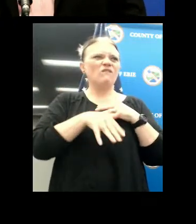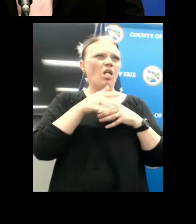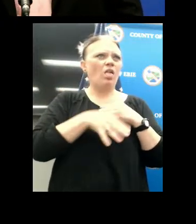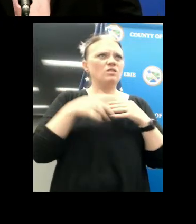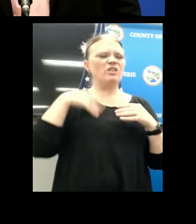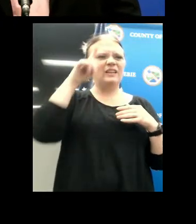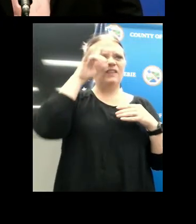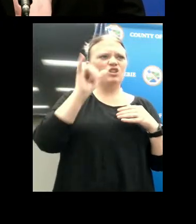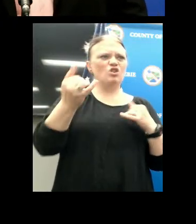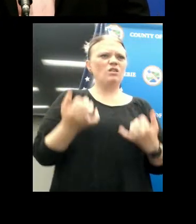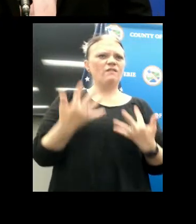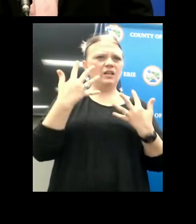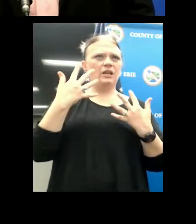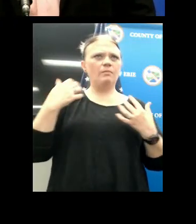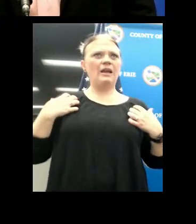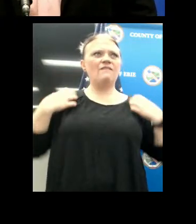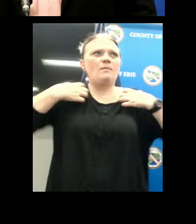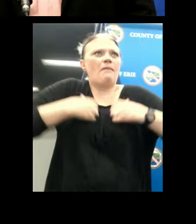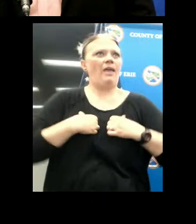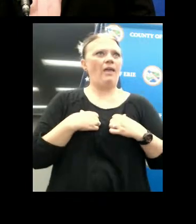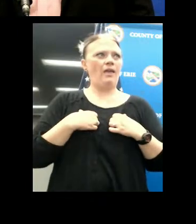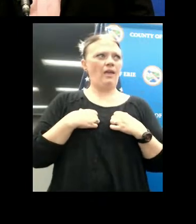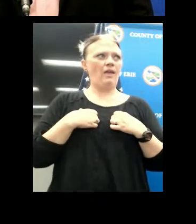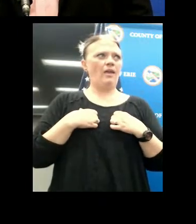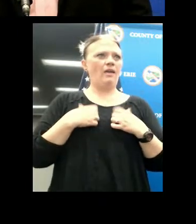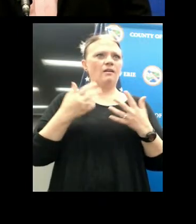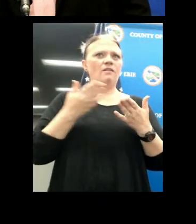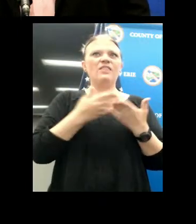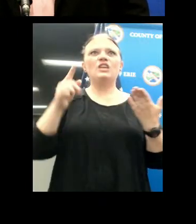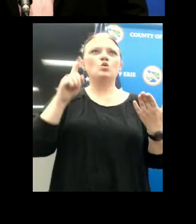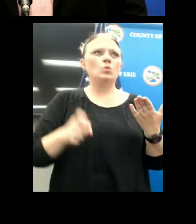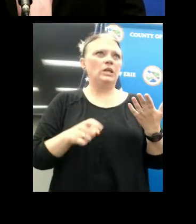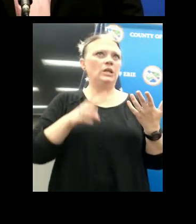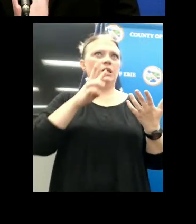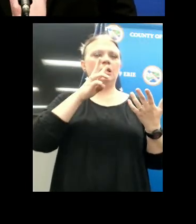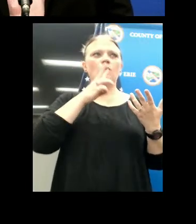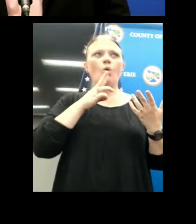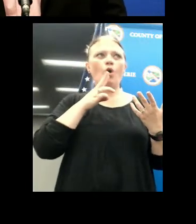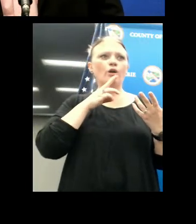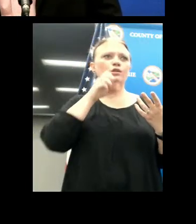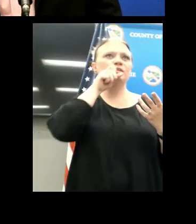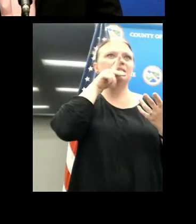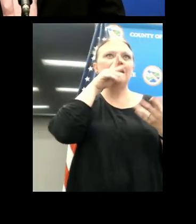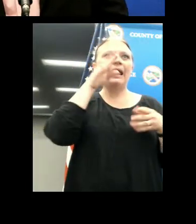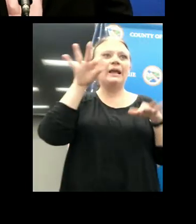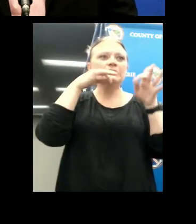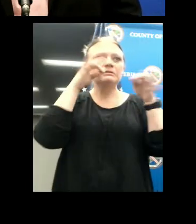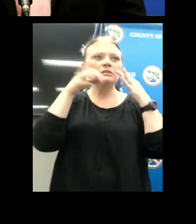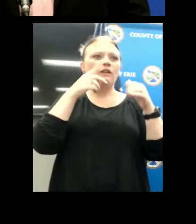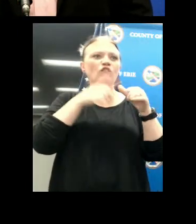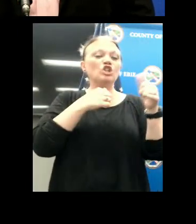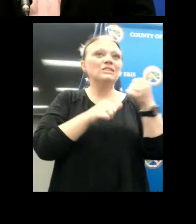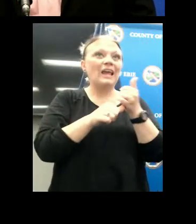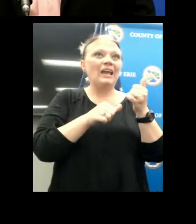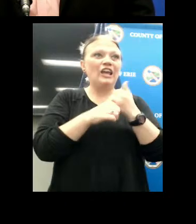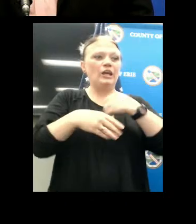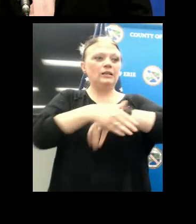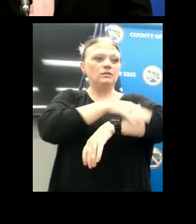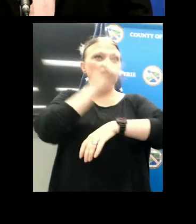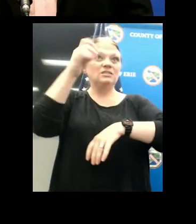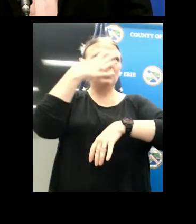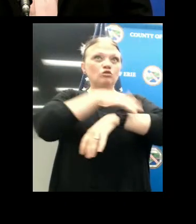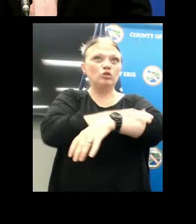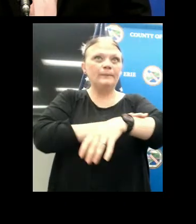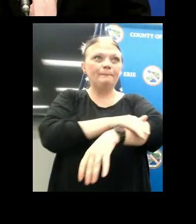Flame Walk. Pack a bag of hiking essentials: water, snacks, first aid,